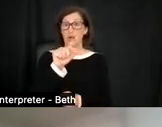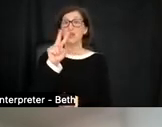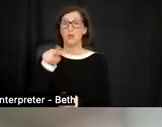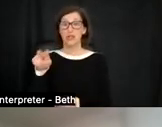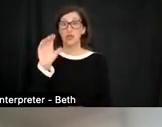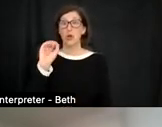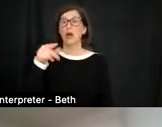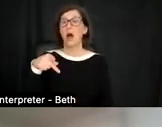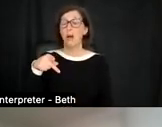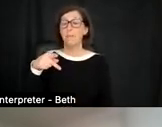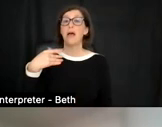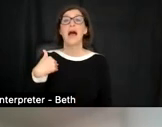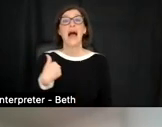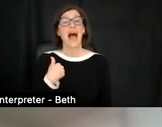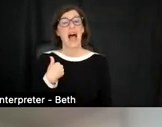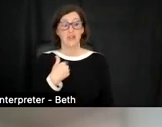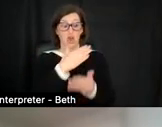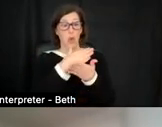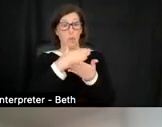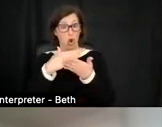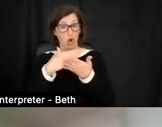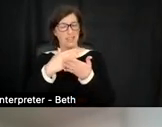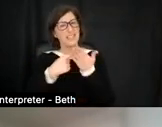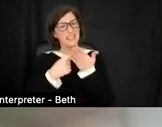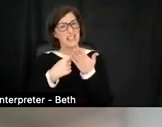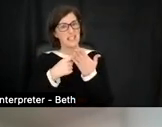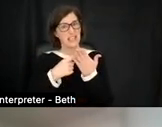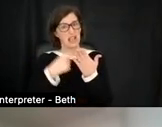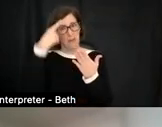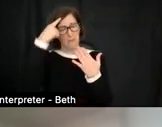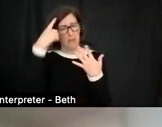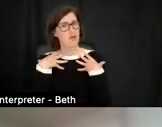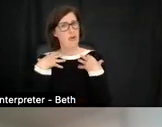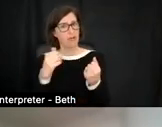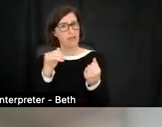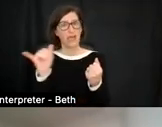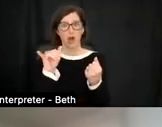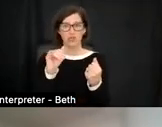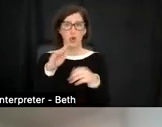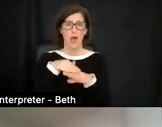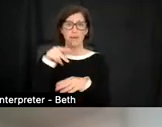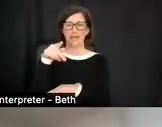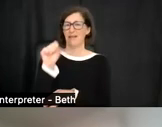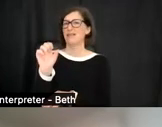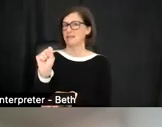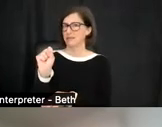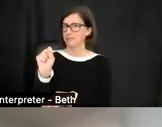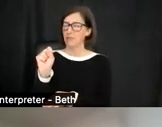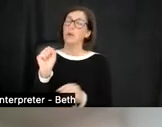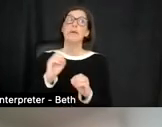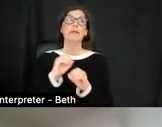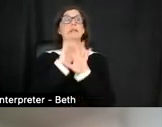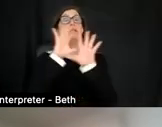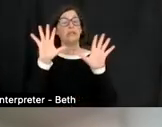actually has sections on mental health and a section on psychosocial support. So clearly